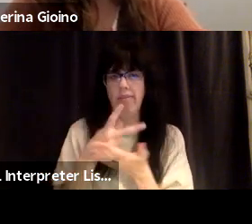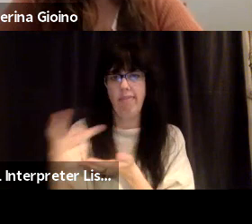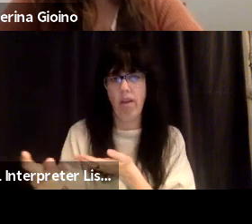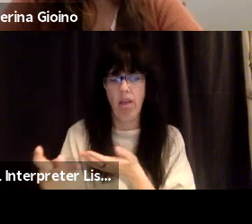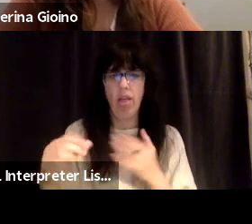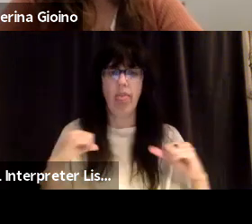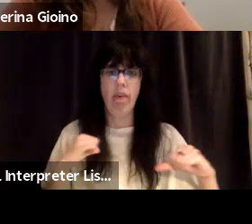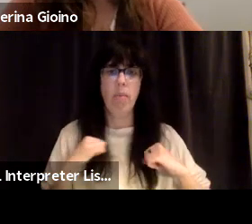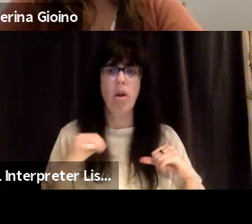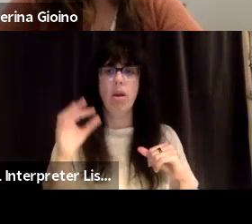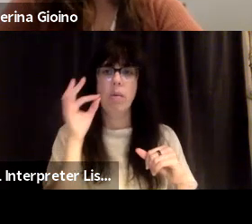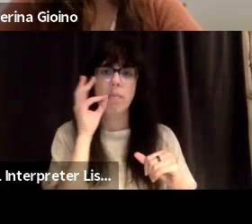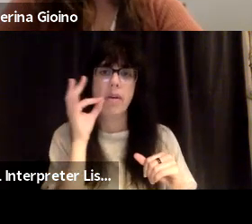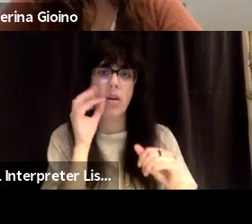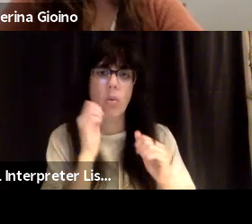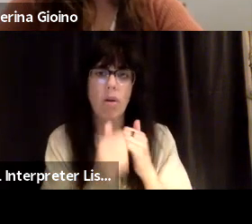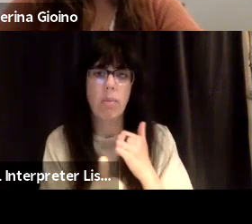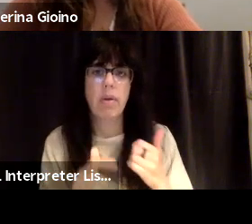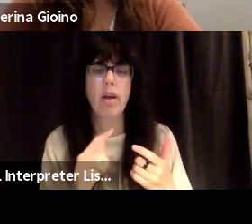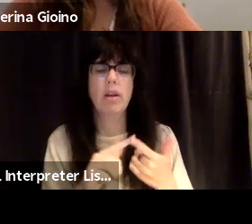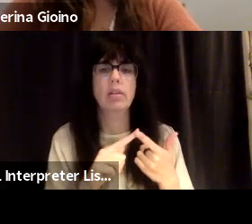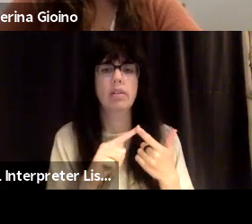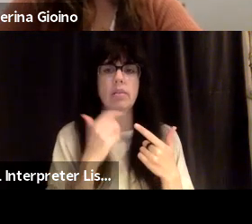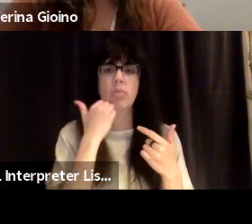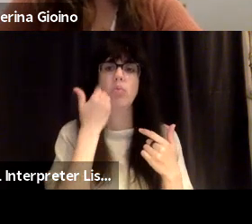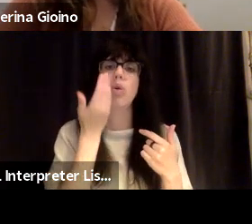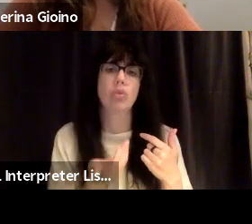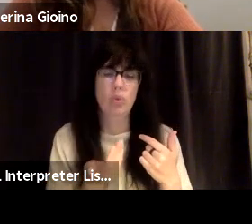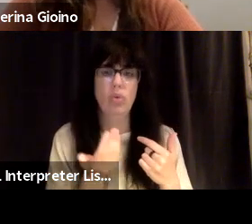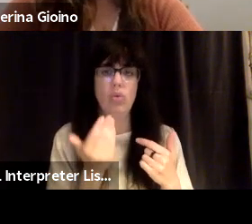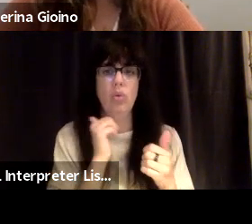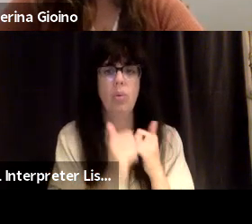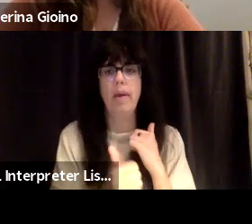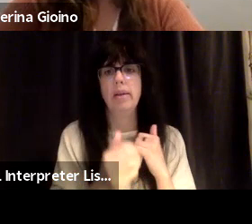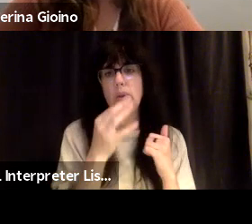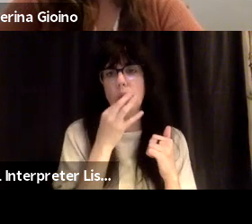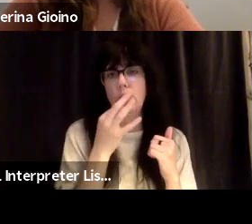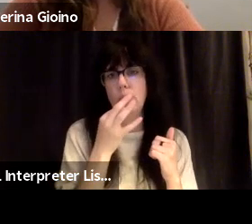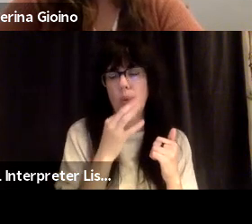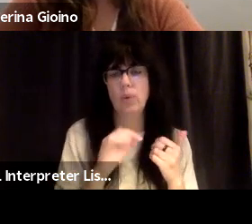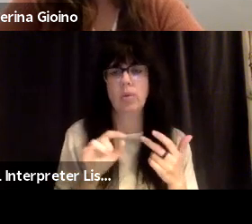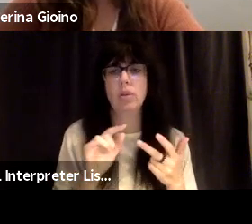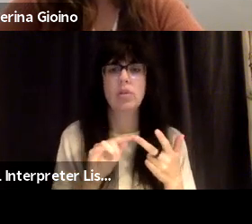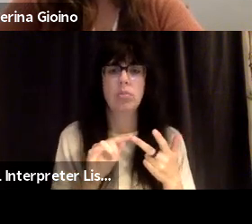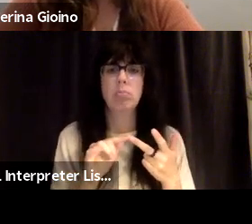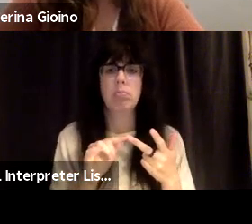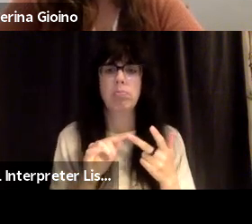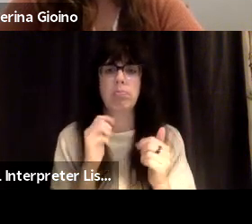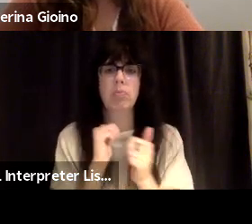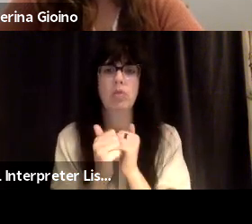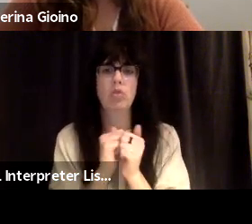marijuana passage law, prostitution, which they're gonna pass pretty soon, they're gonna legalize it, and sports